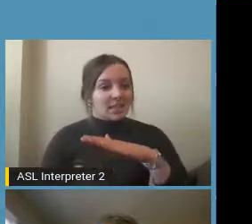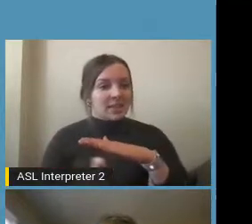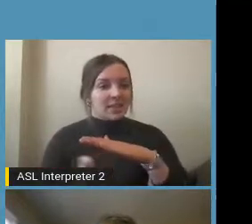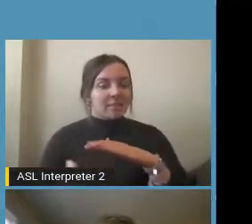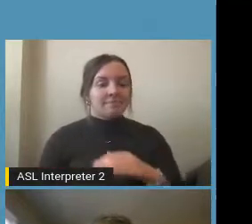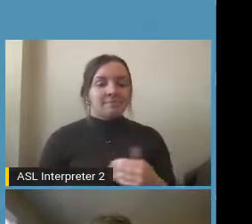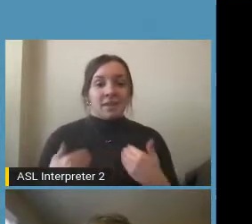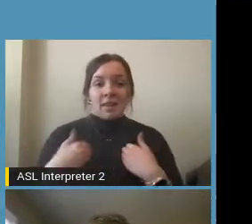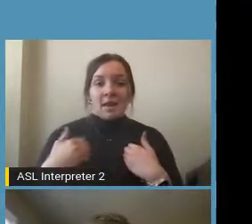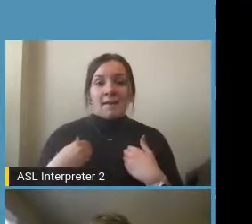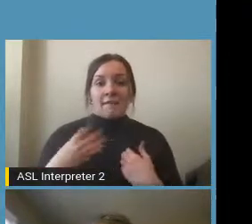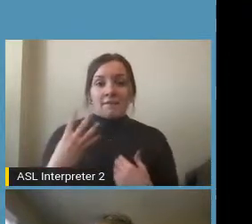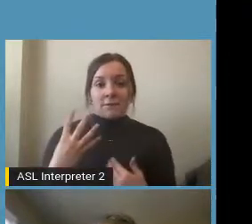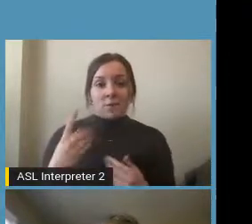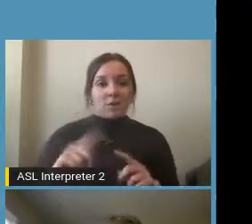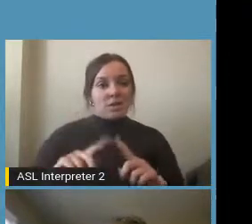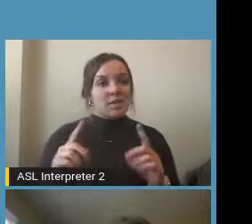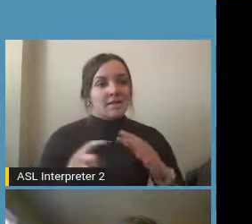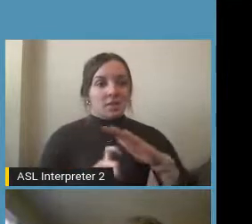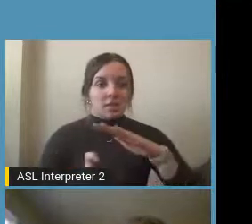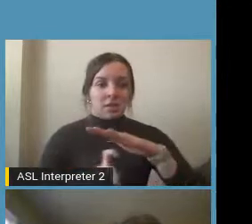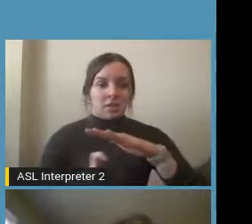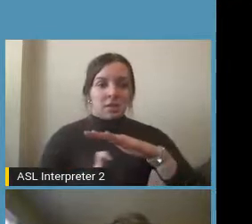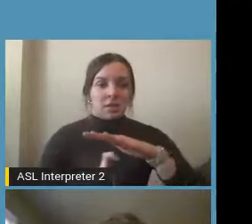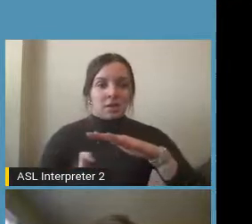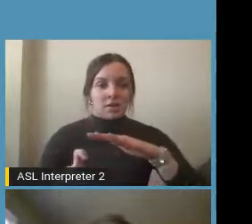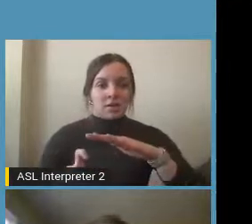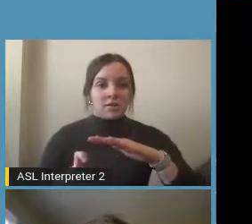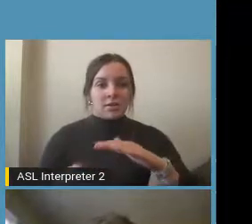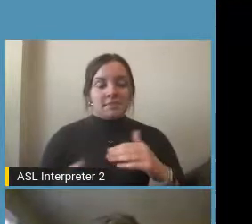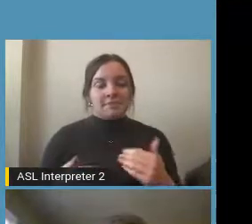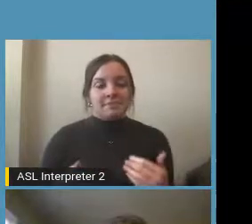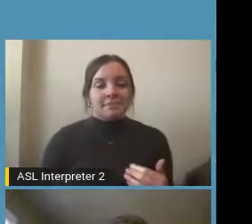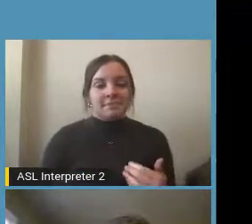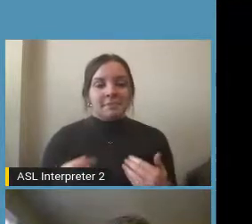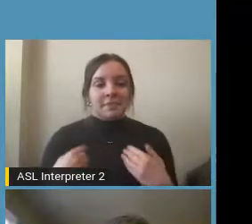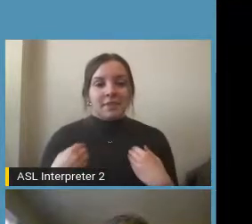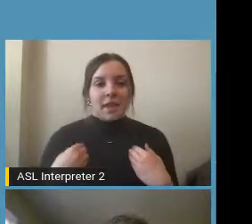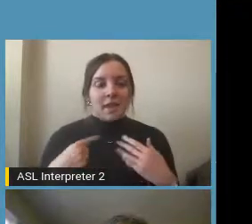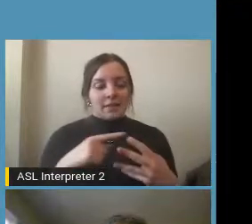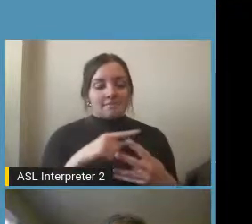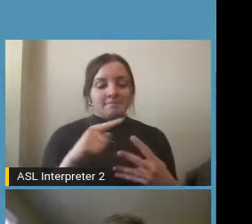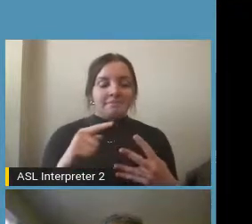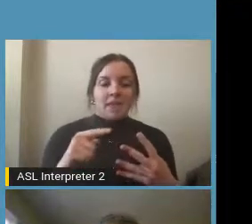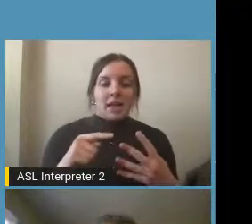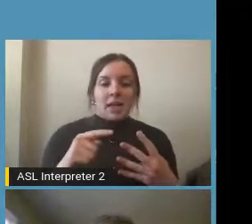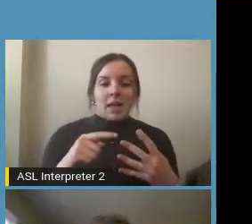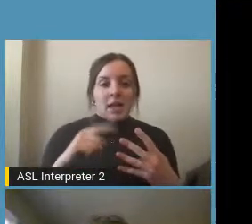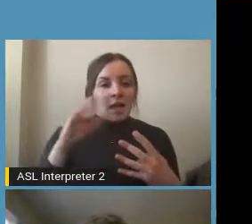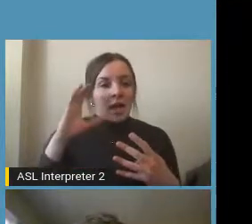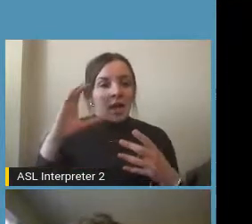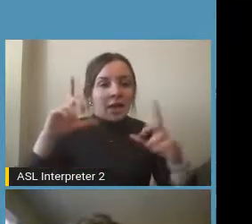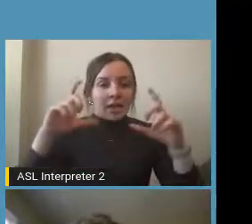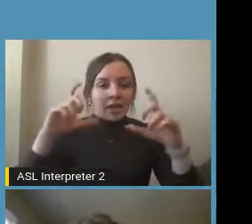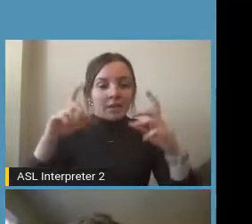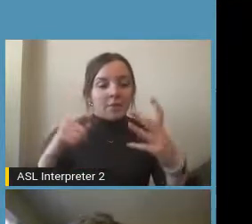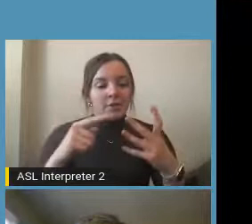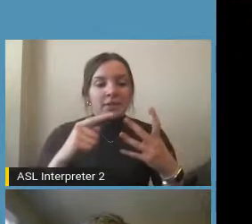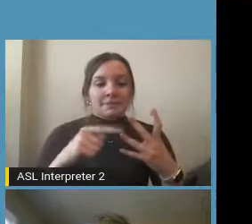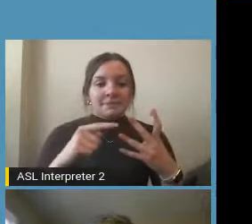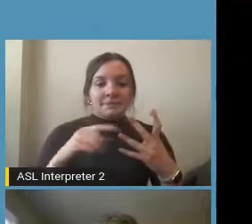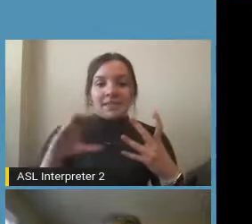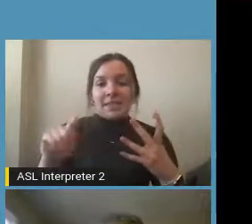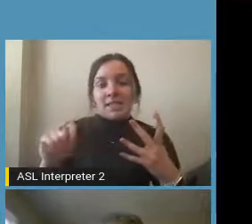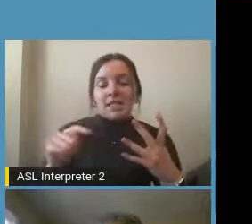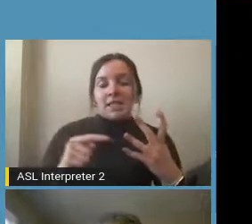an ARM-based scanner, one was a camera or photogrammetry, one was a projected light, and one was CT scanning. So CT